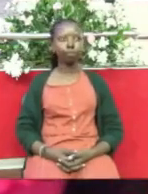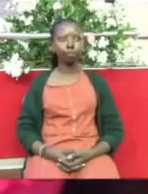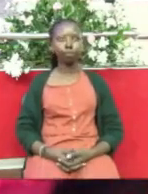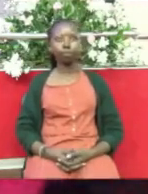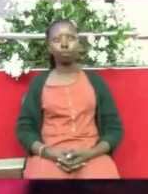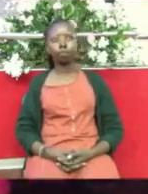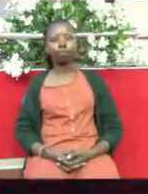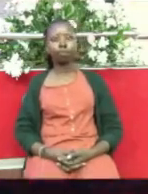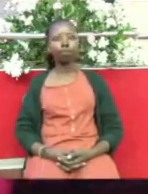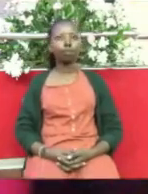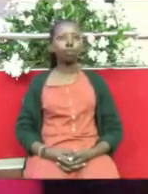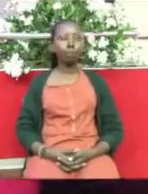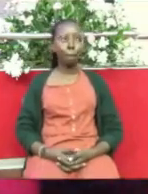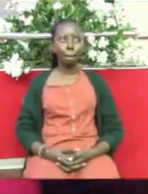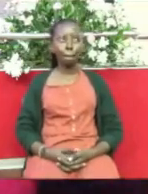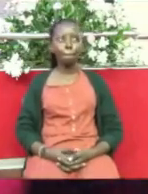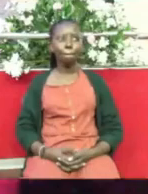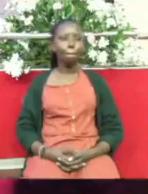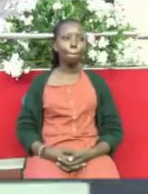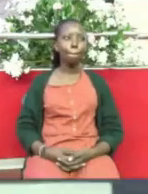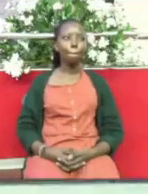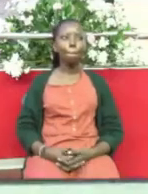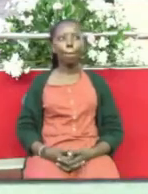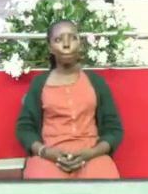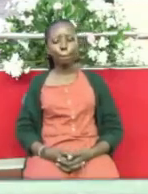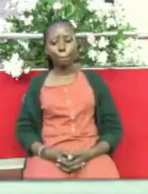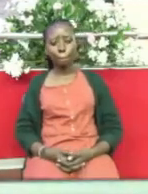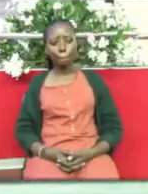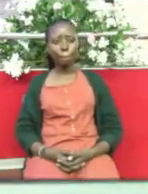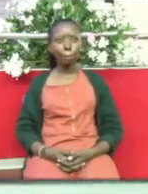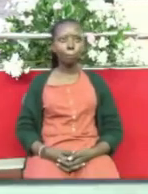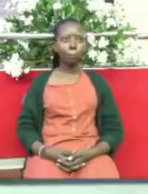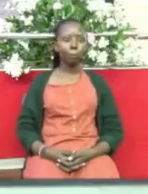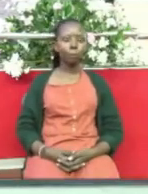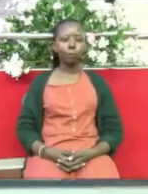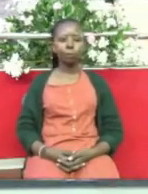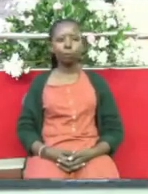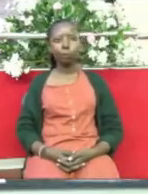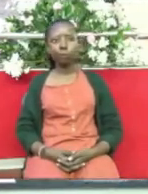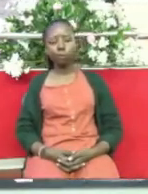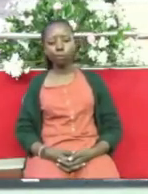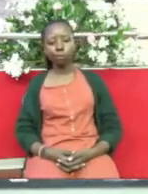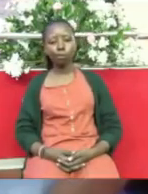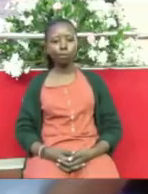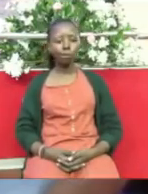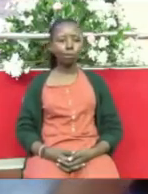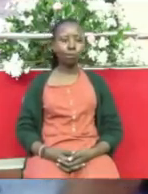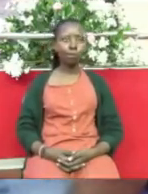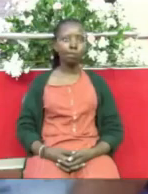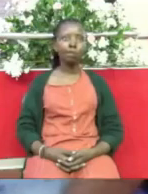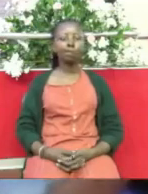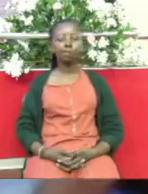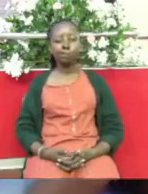be cast into the sea in the mighty name of Jesus Christ. Oh you mountain, we command